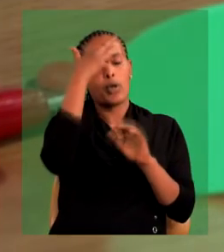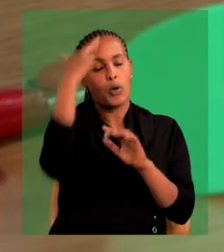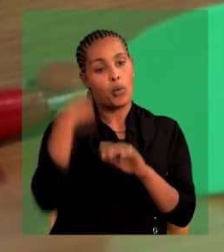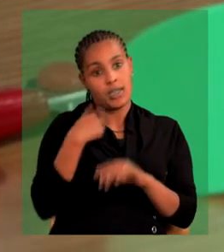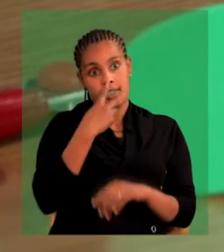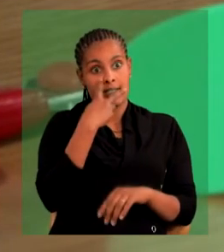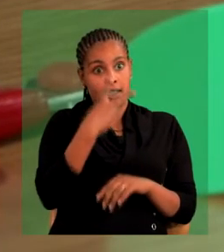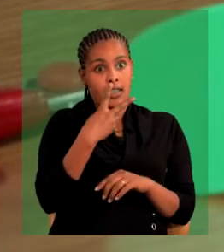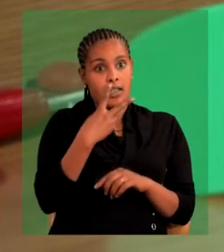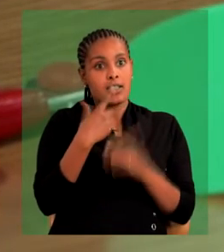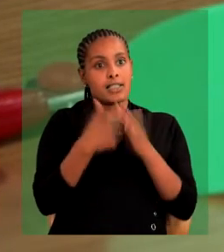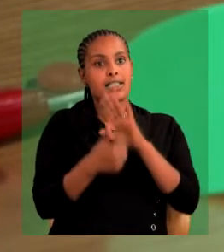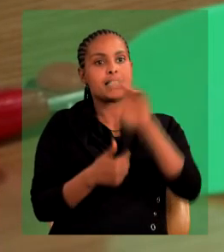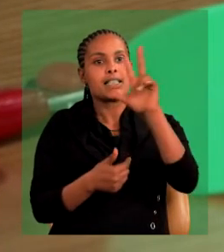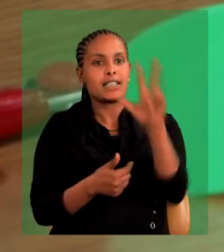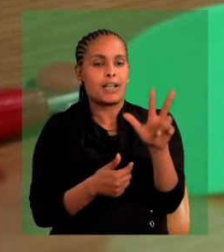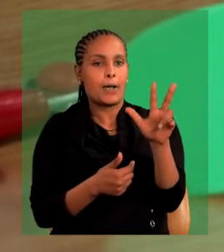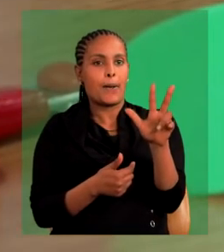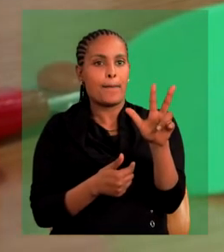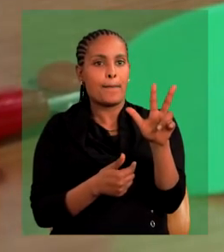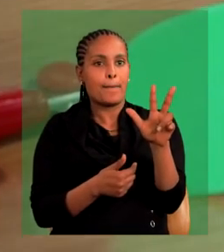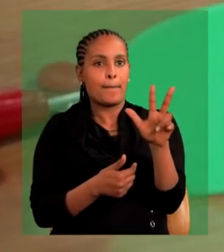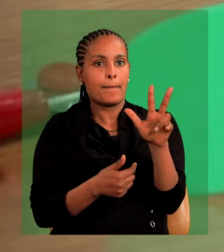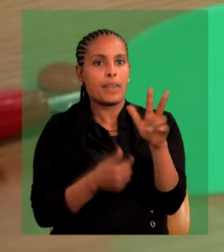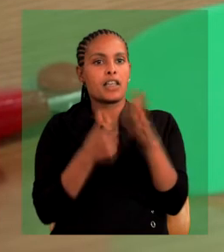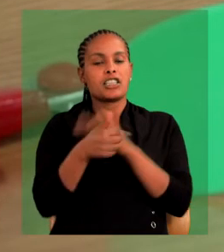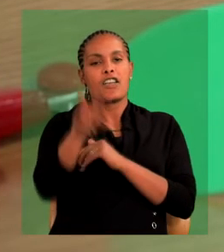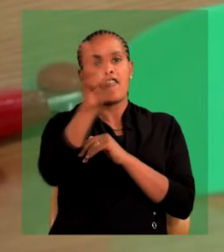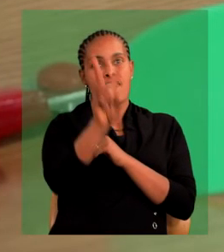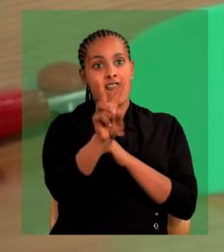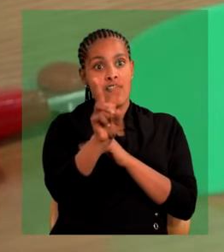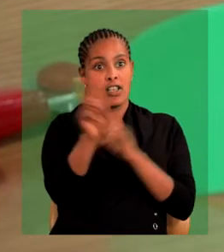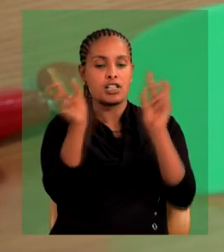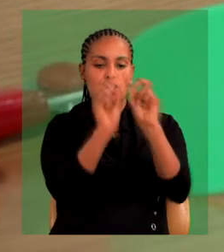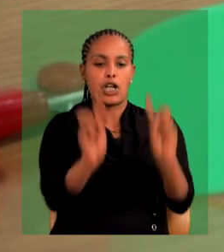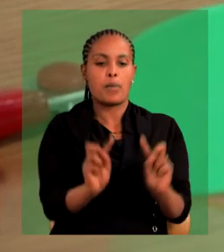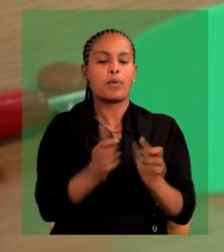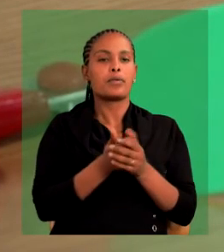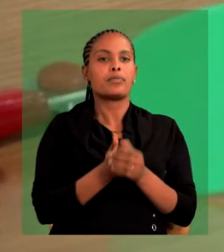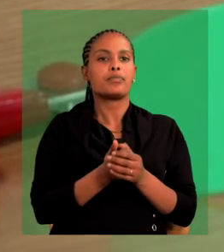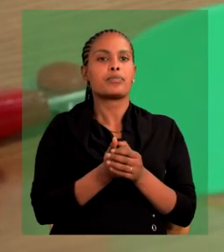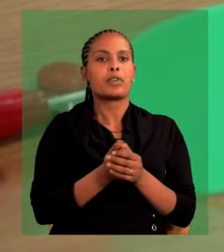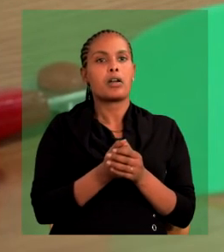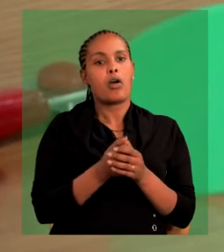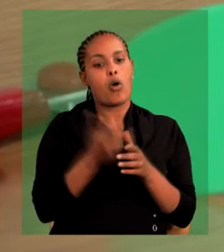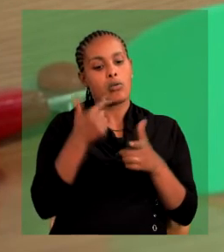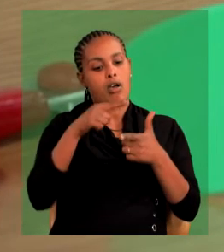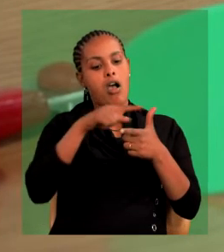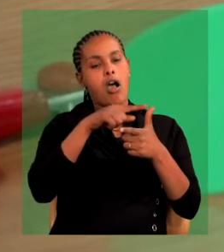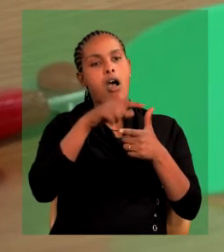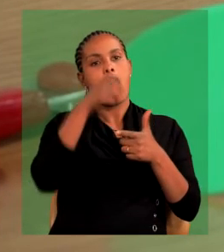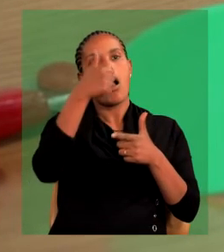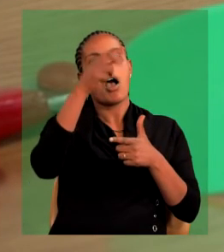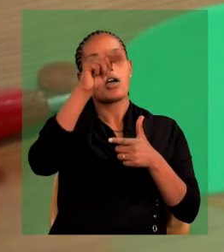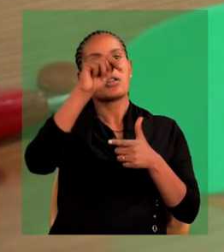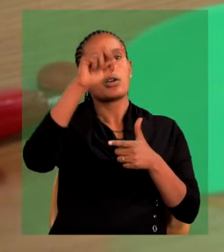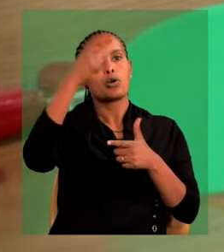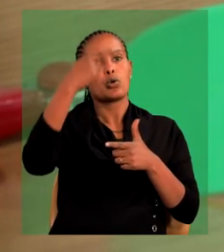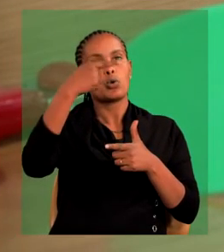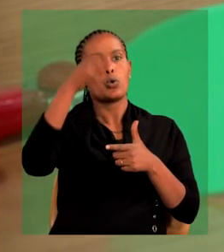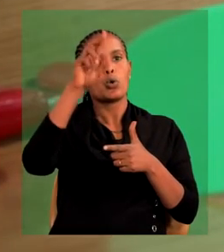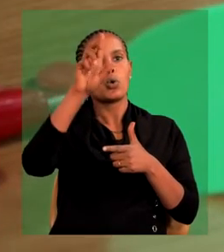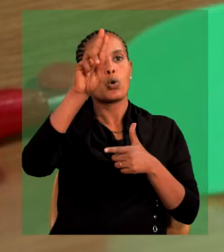see these three, it is V-shaped. Or it is angular. Water